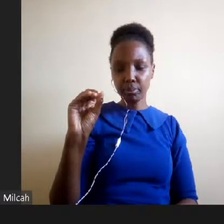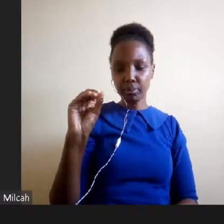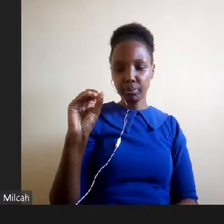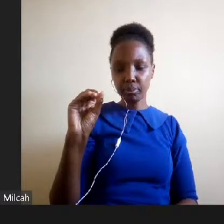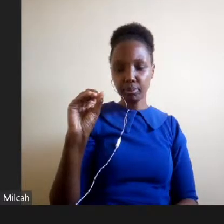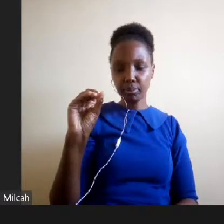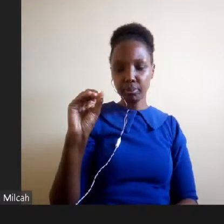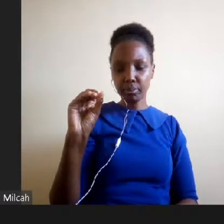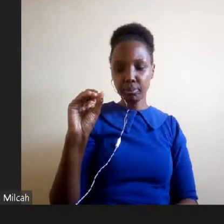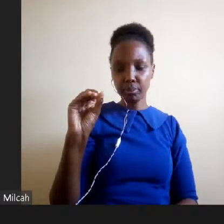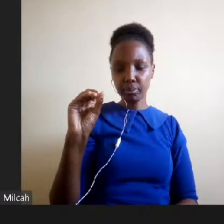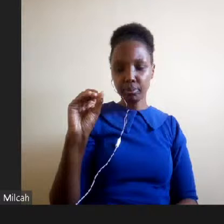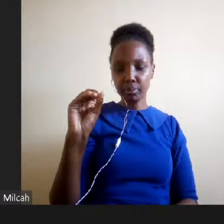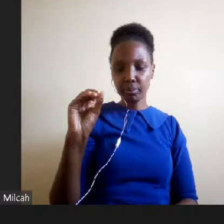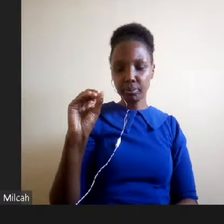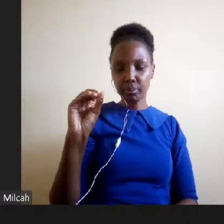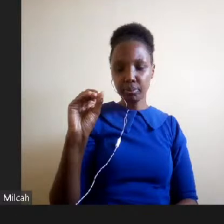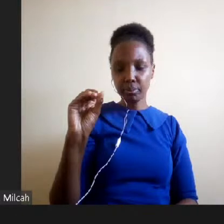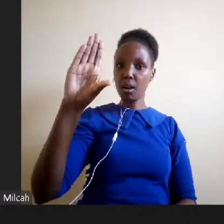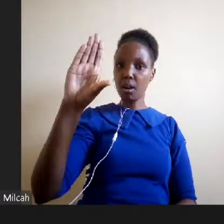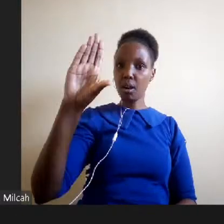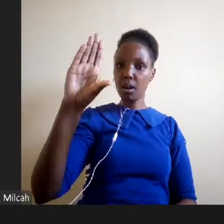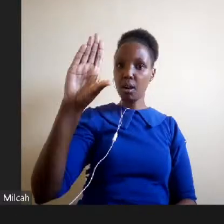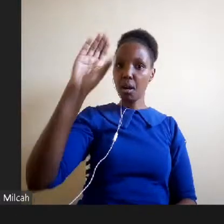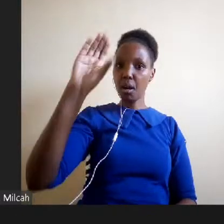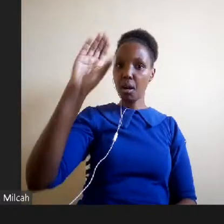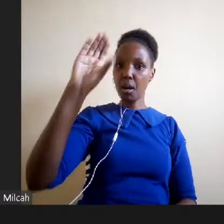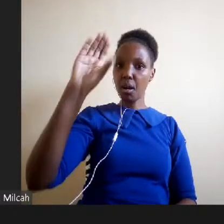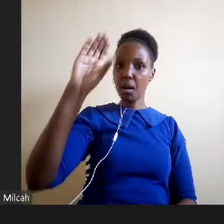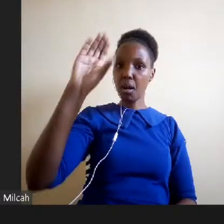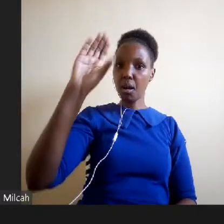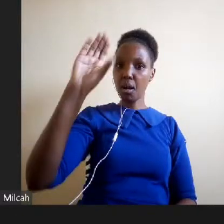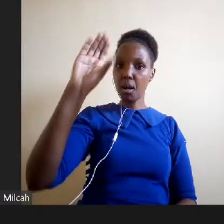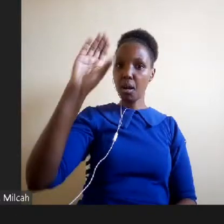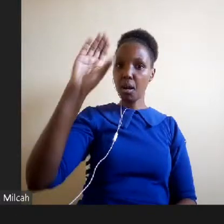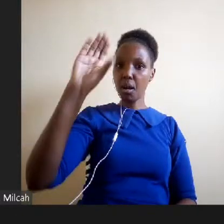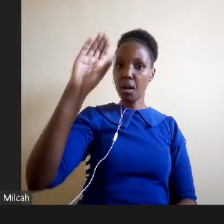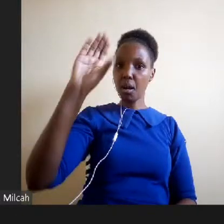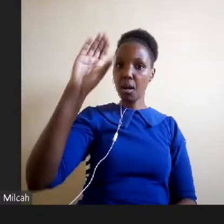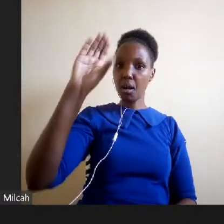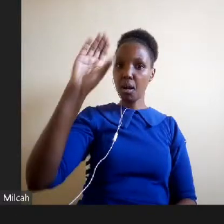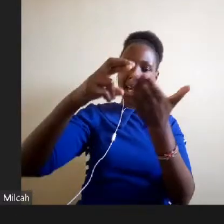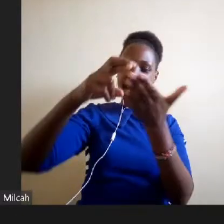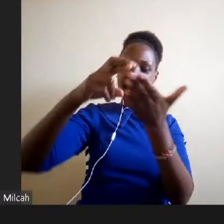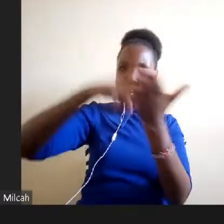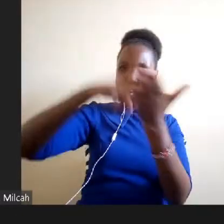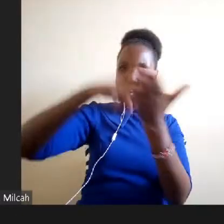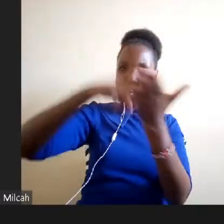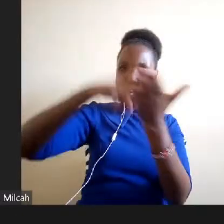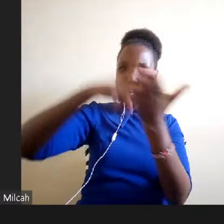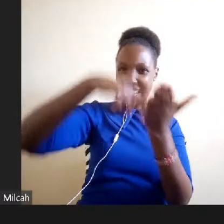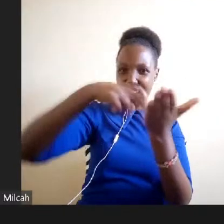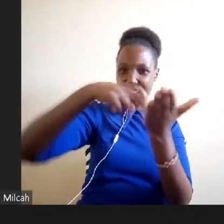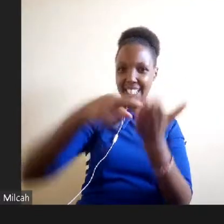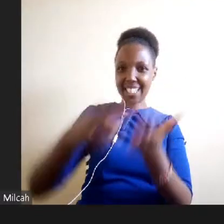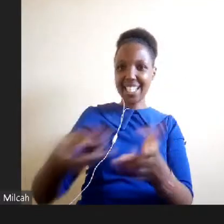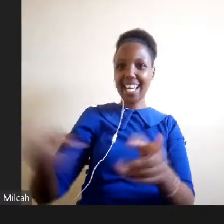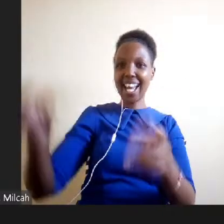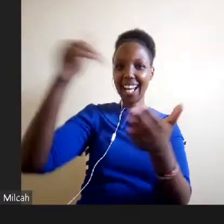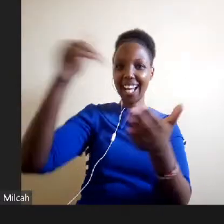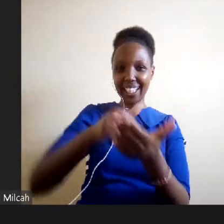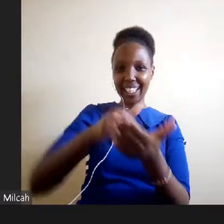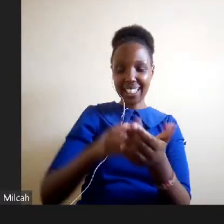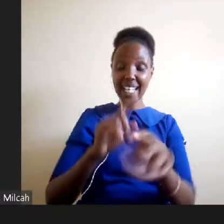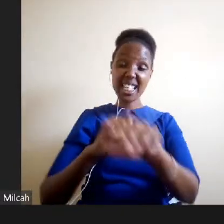Bolo that they have now renamed to Read Along. It is really, really encouraging, and it is using artificial intelligence where the children are